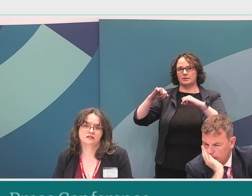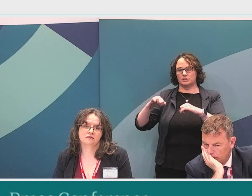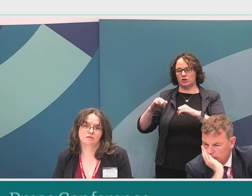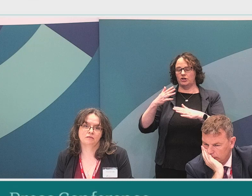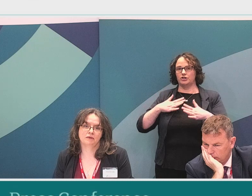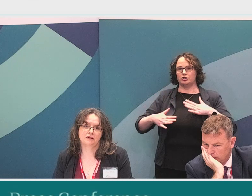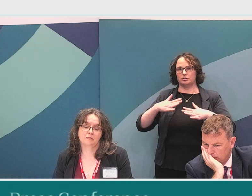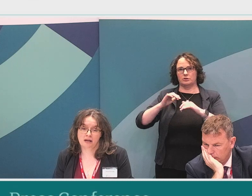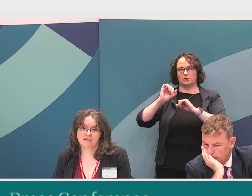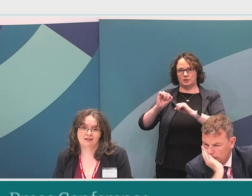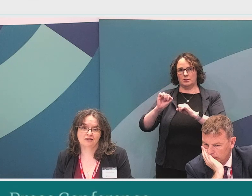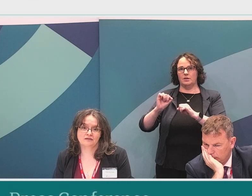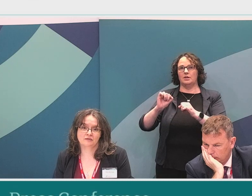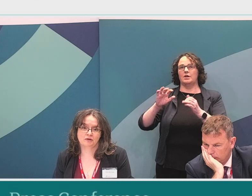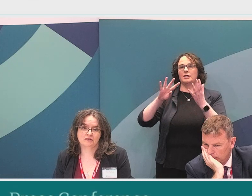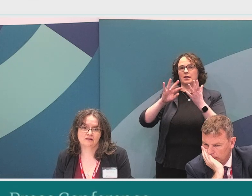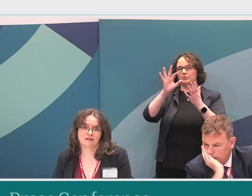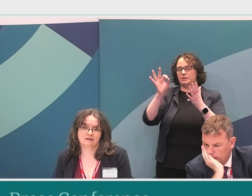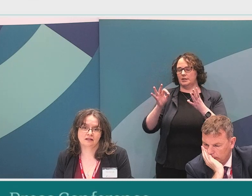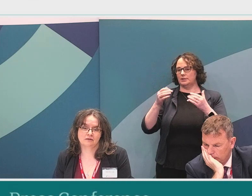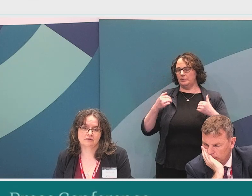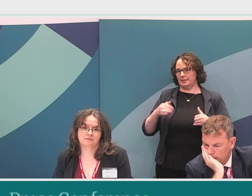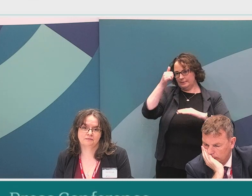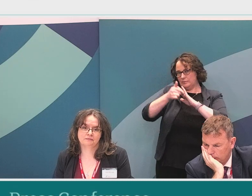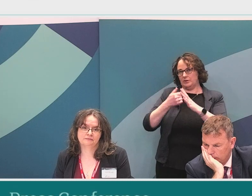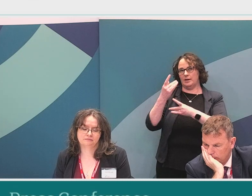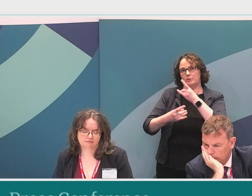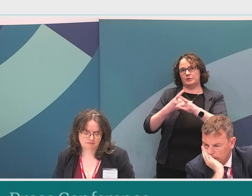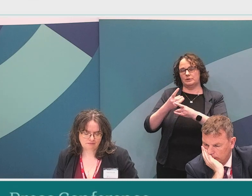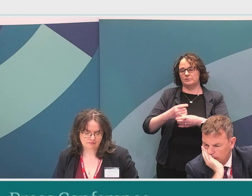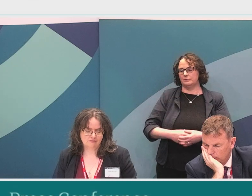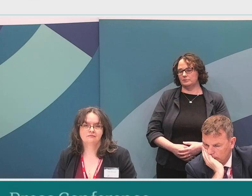9% of men in Ireland have experienced this as an adult.